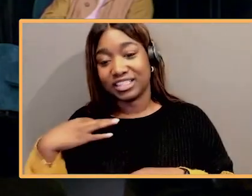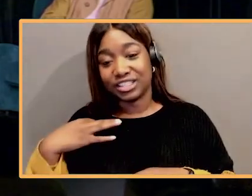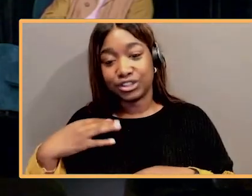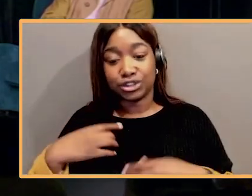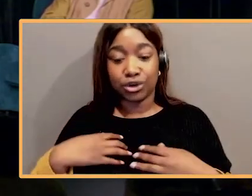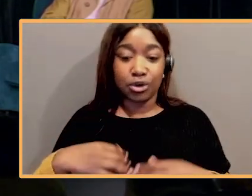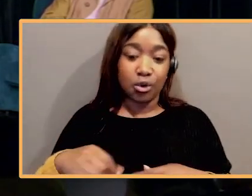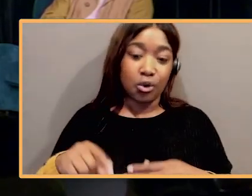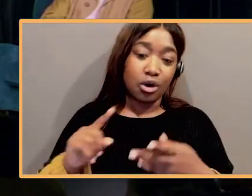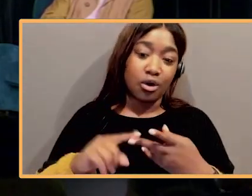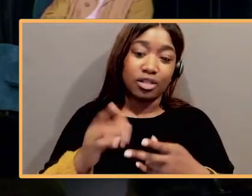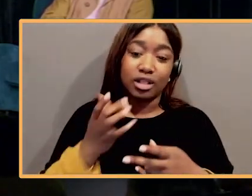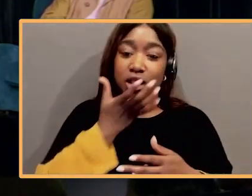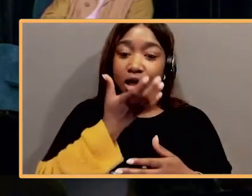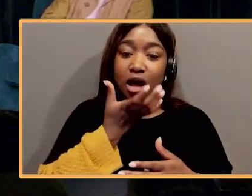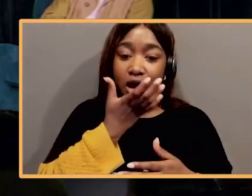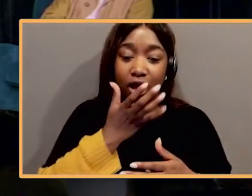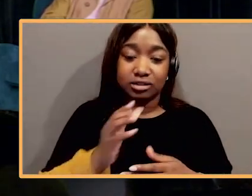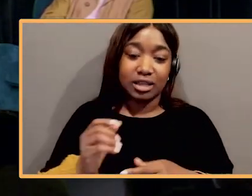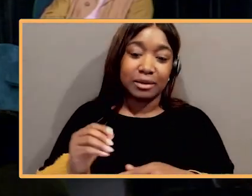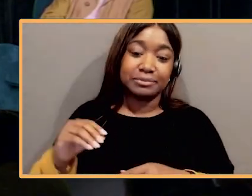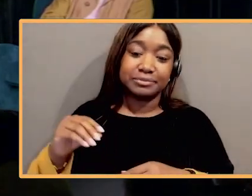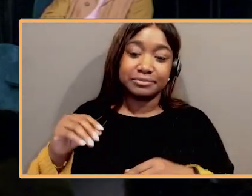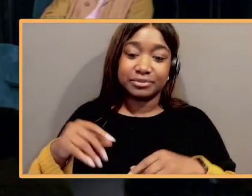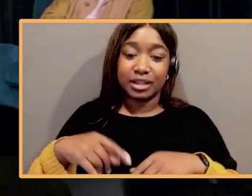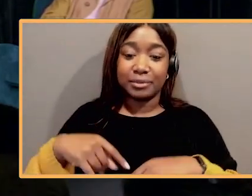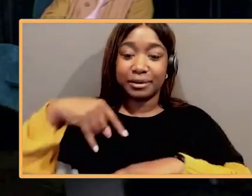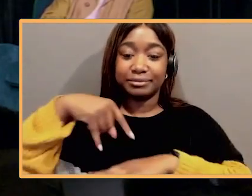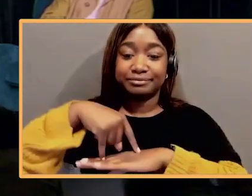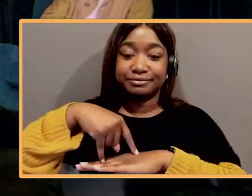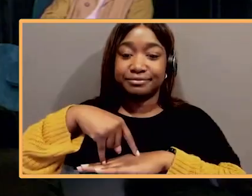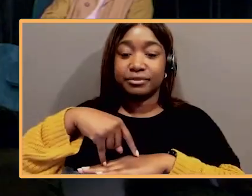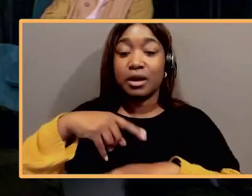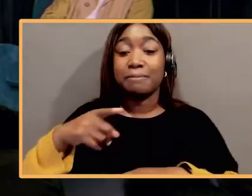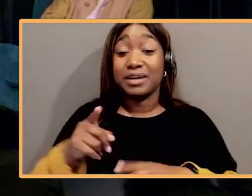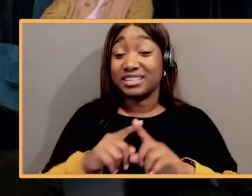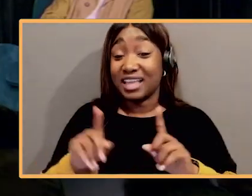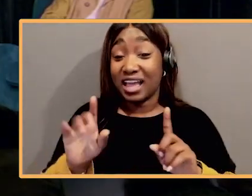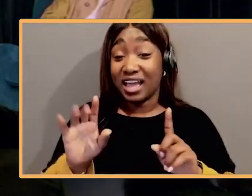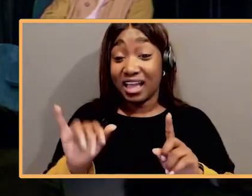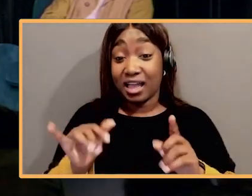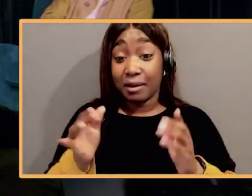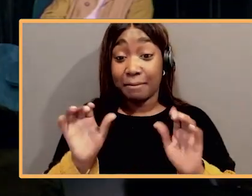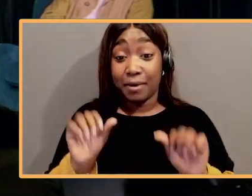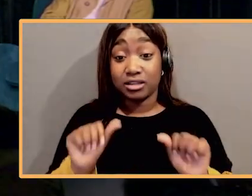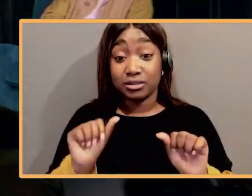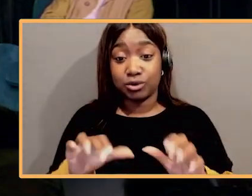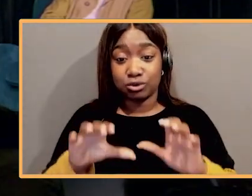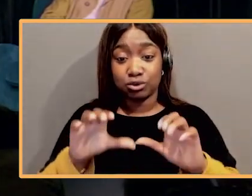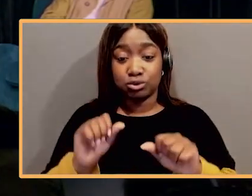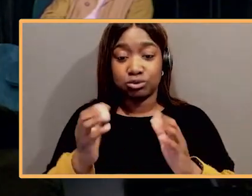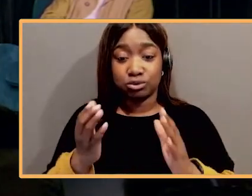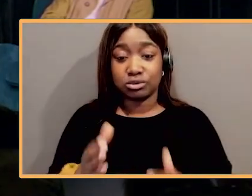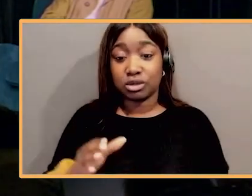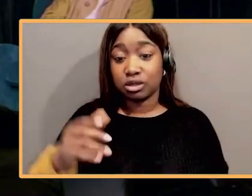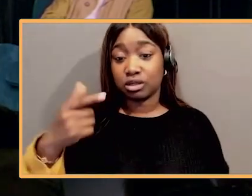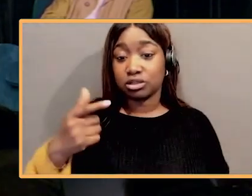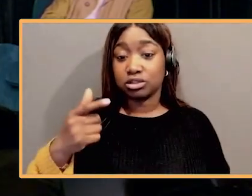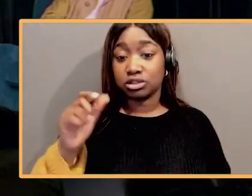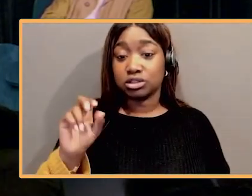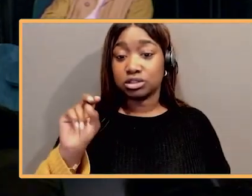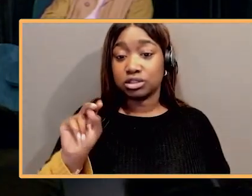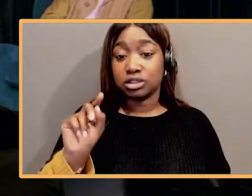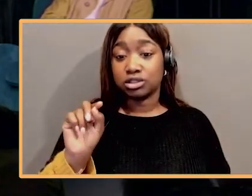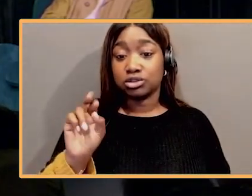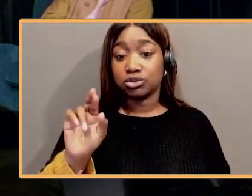wondering, is it possible to be a gentrifier other than being white